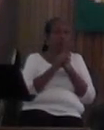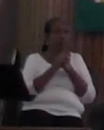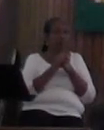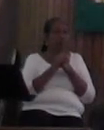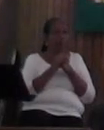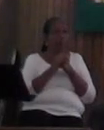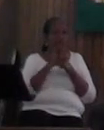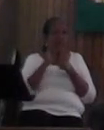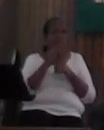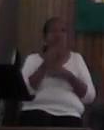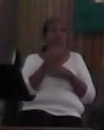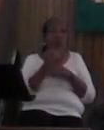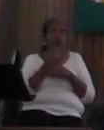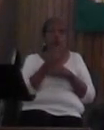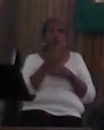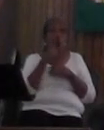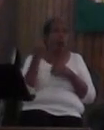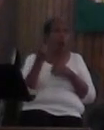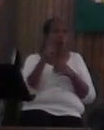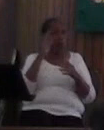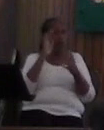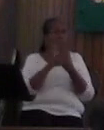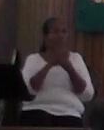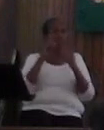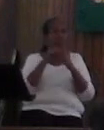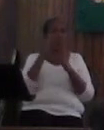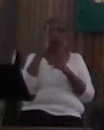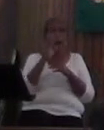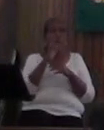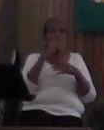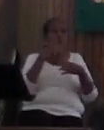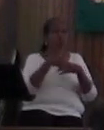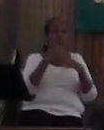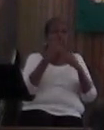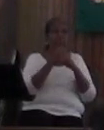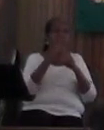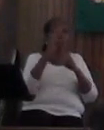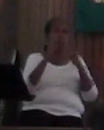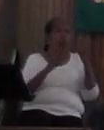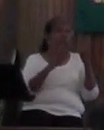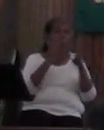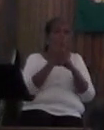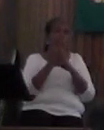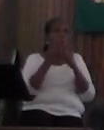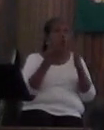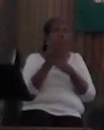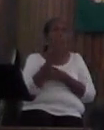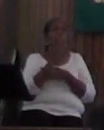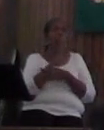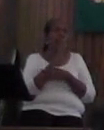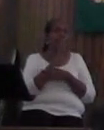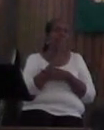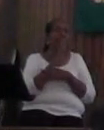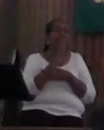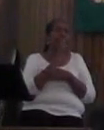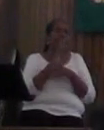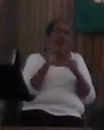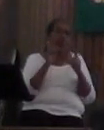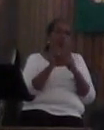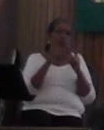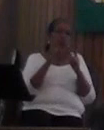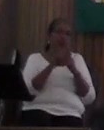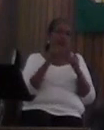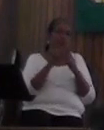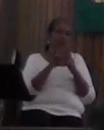That they are Jews who have always believed in the God who created the worlds by simply speaking them into